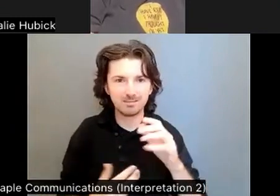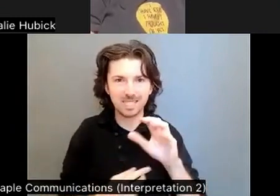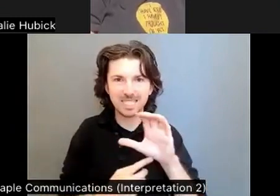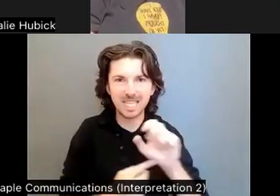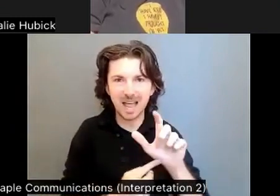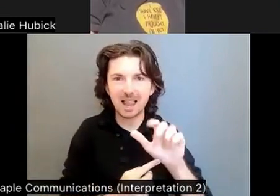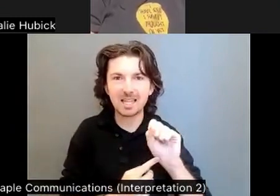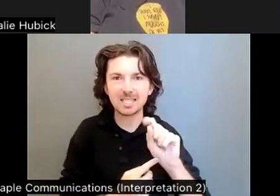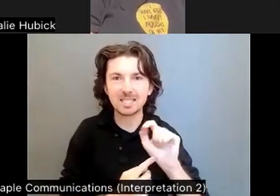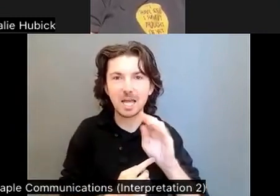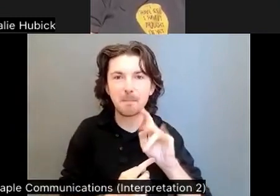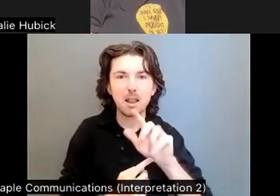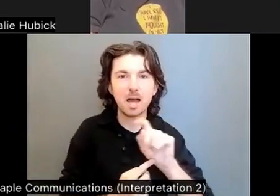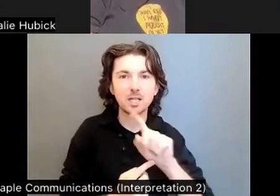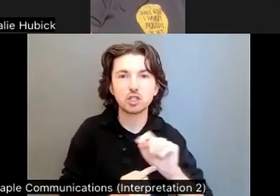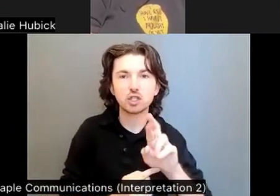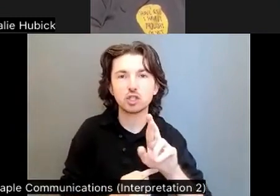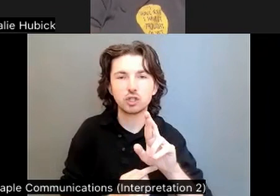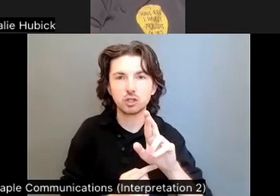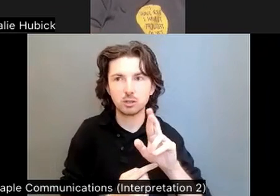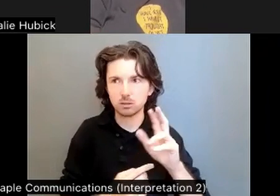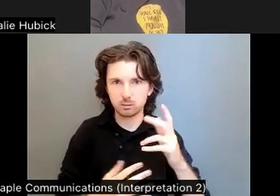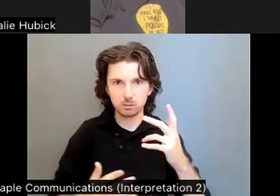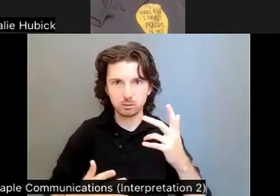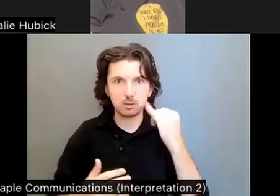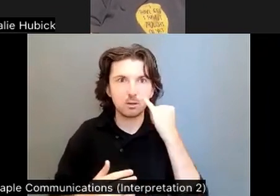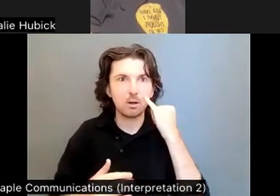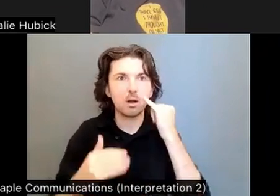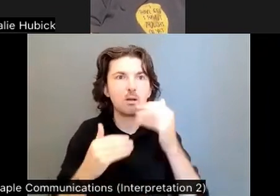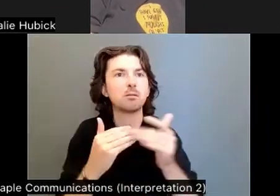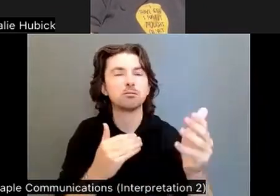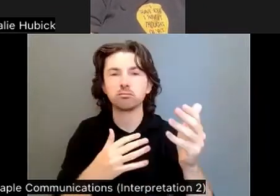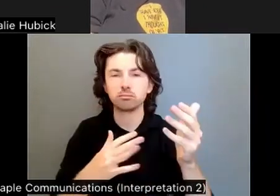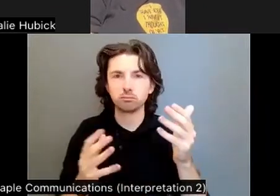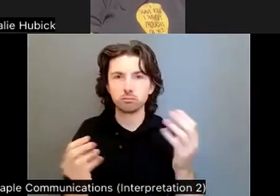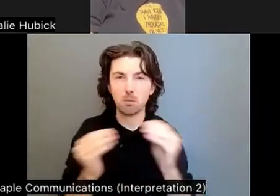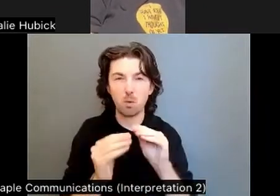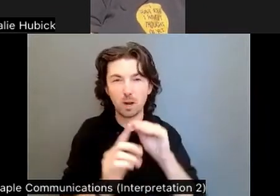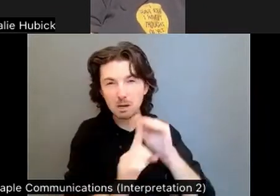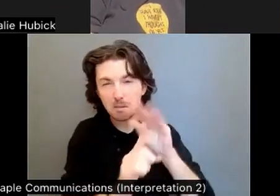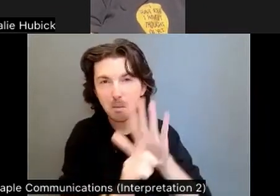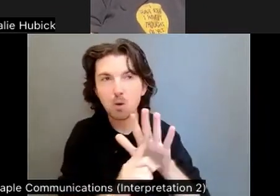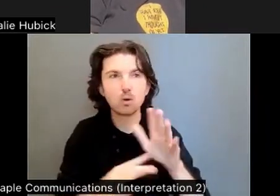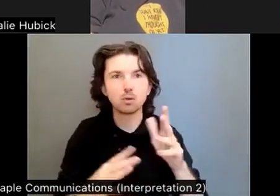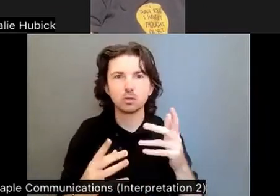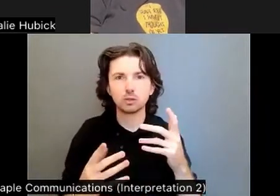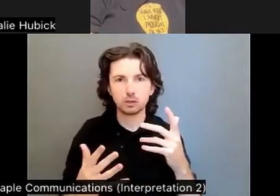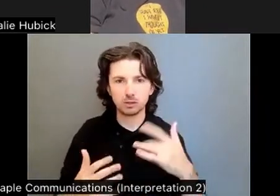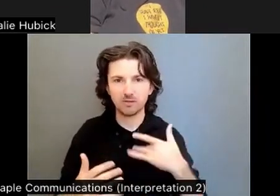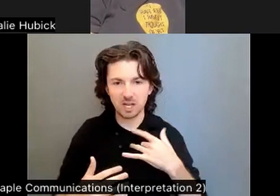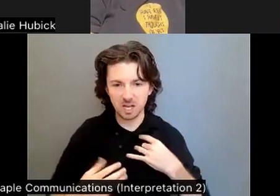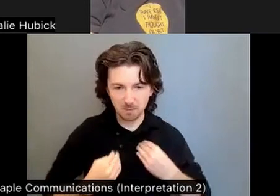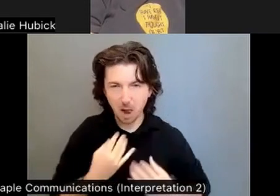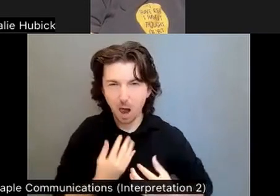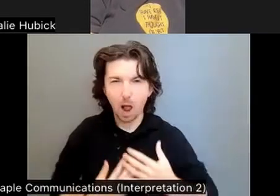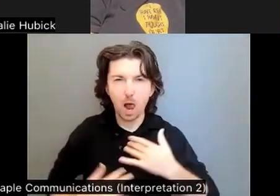stabilizes our cells from any potential exposure from any kind of